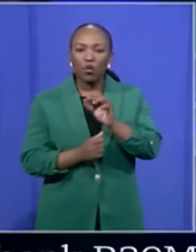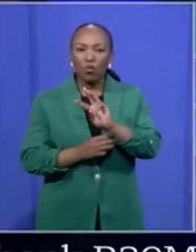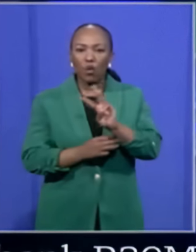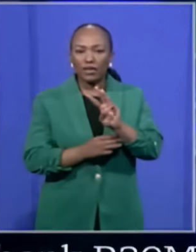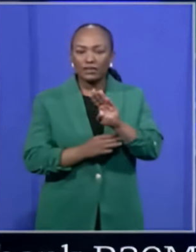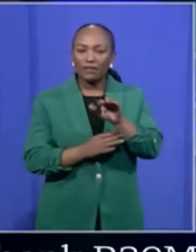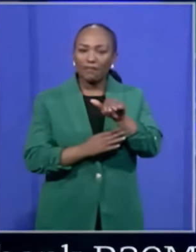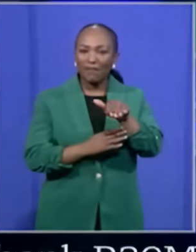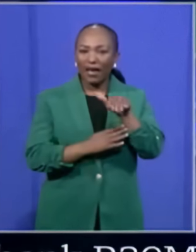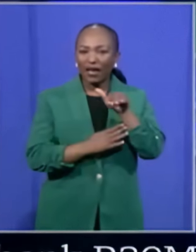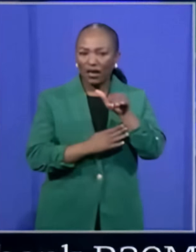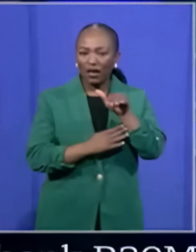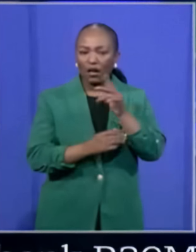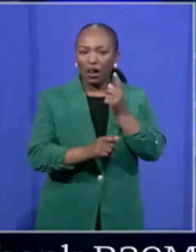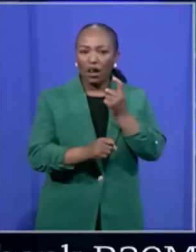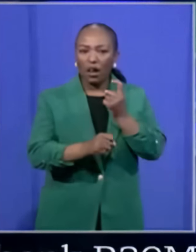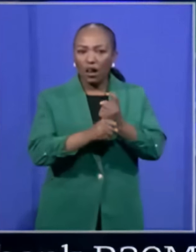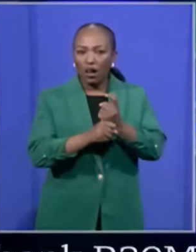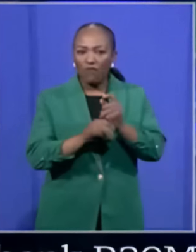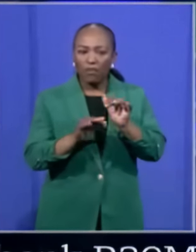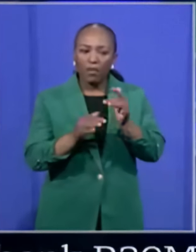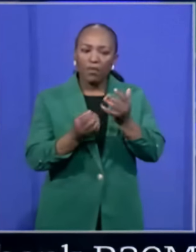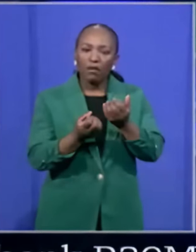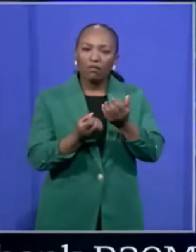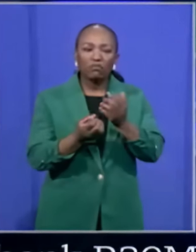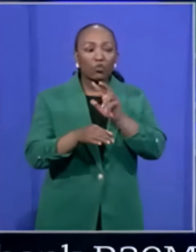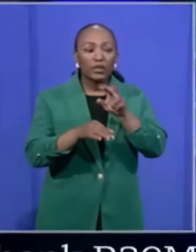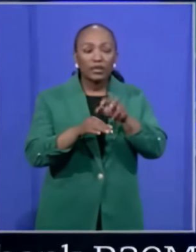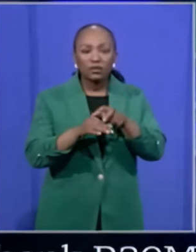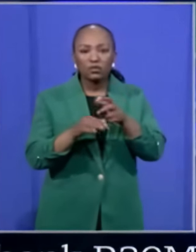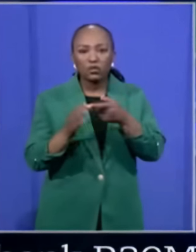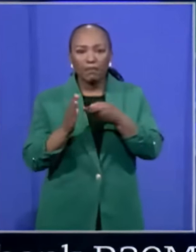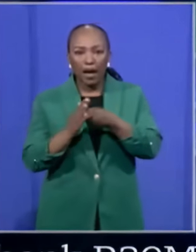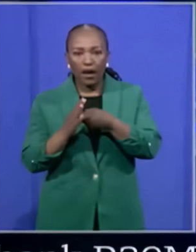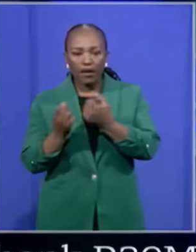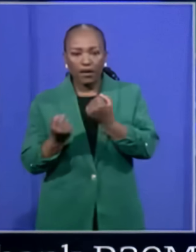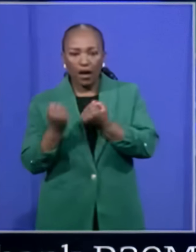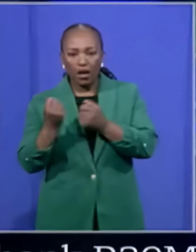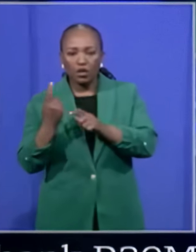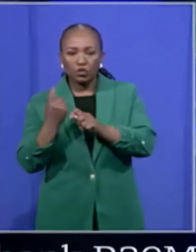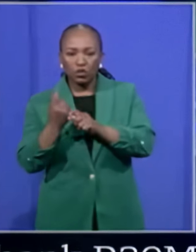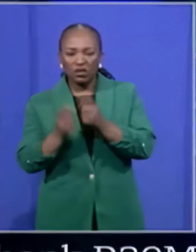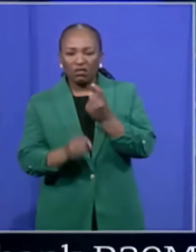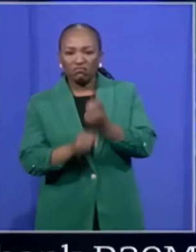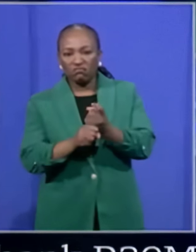ho fana ka dithuso ho batho kapa ho motho ya rekang koloi Toyota.